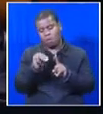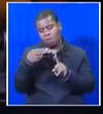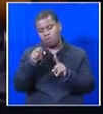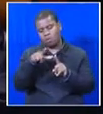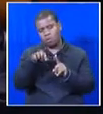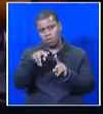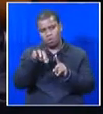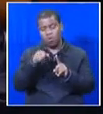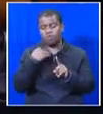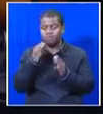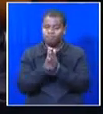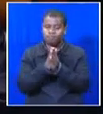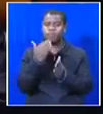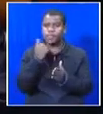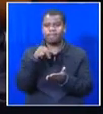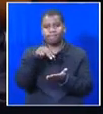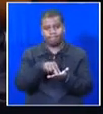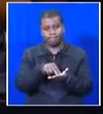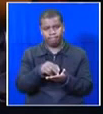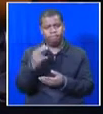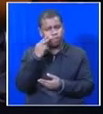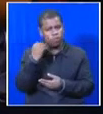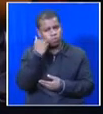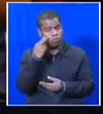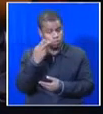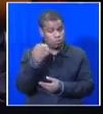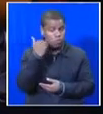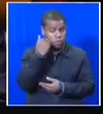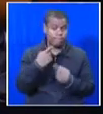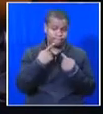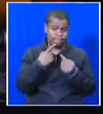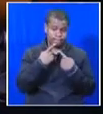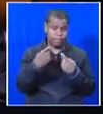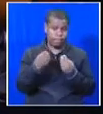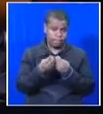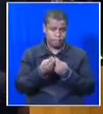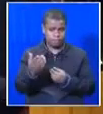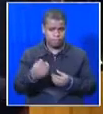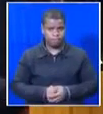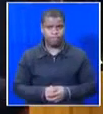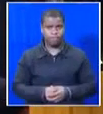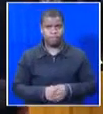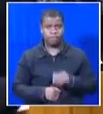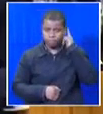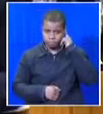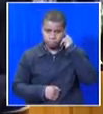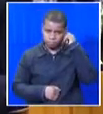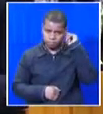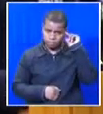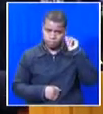uzela wena ngokwakho. Deputy Speaker. Yeah. with all due respect, yes,